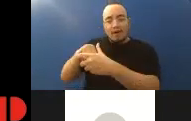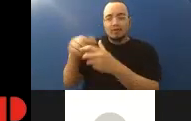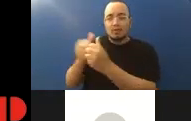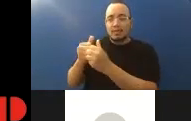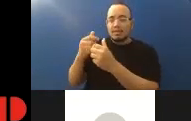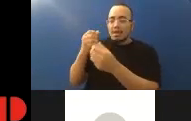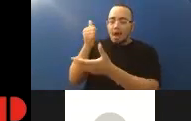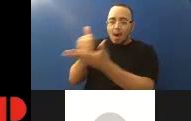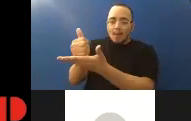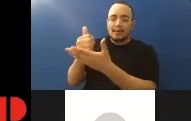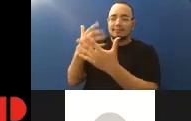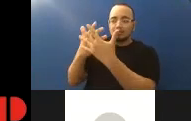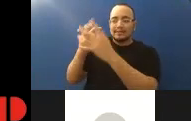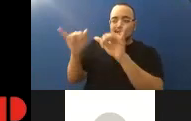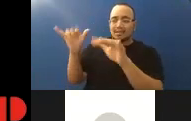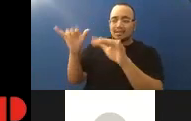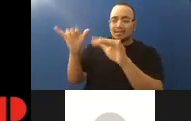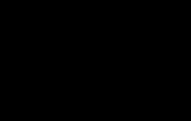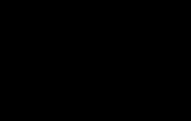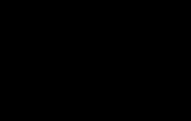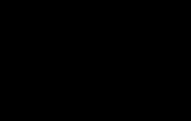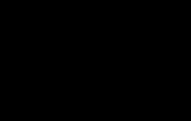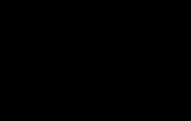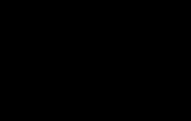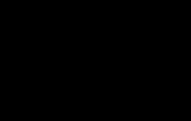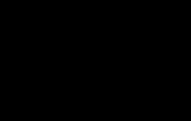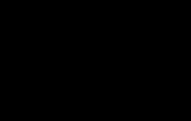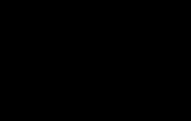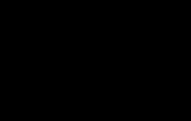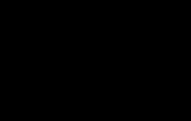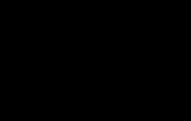And there aren't very many